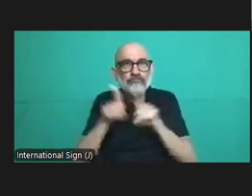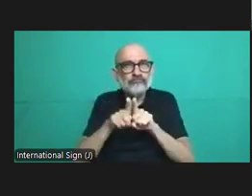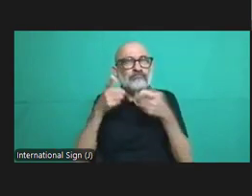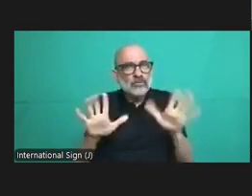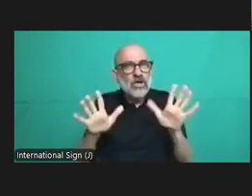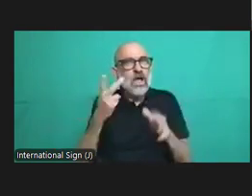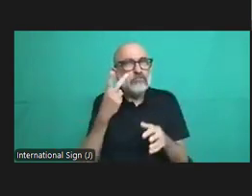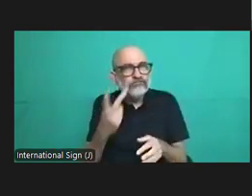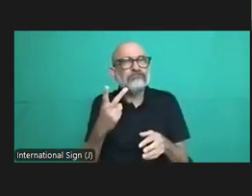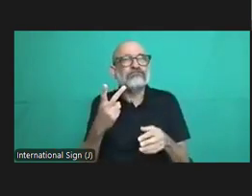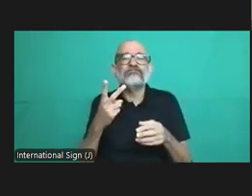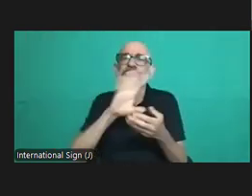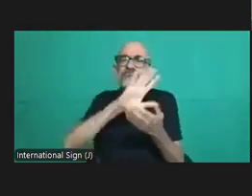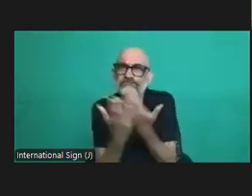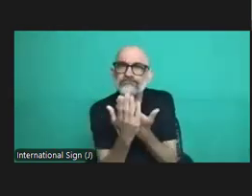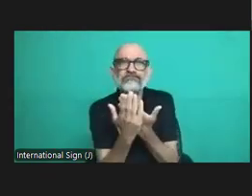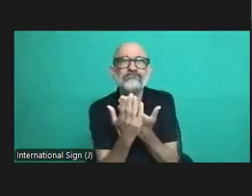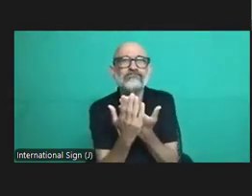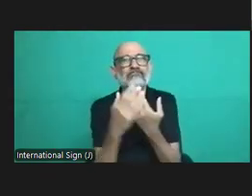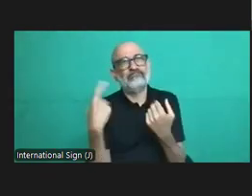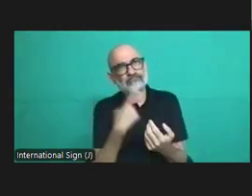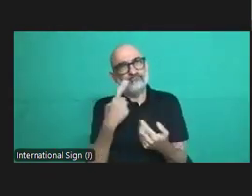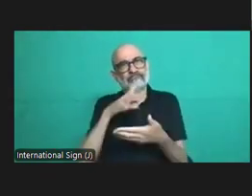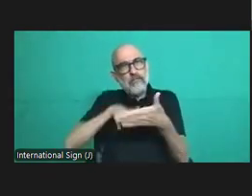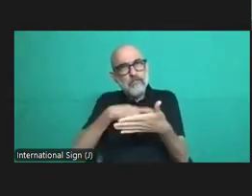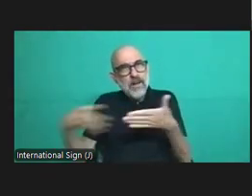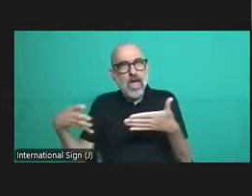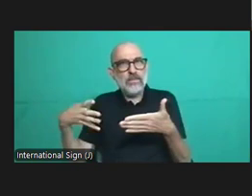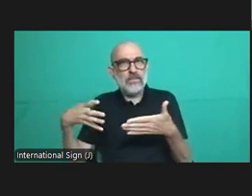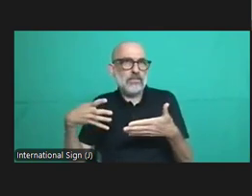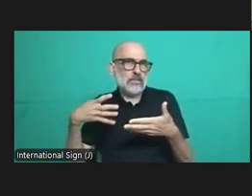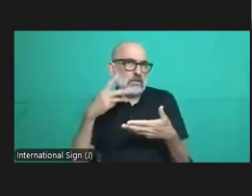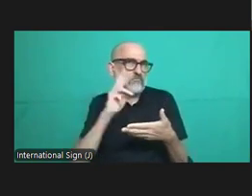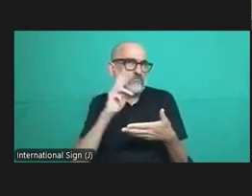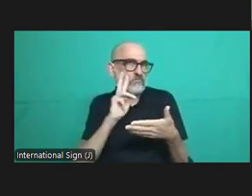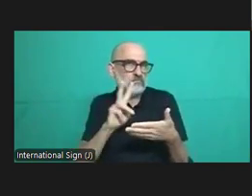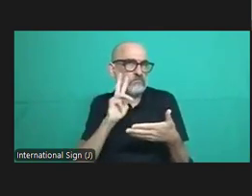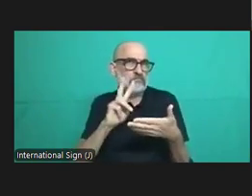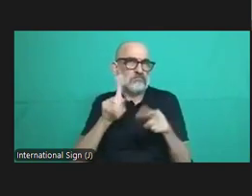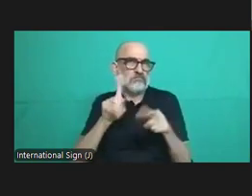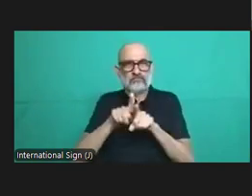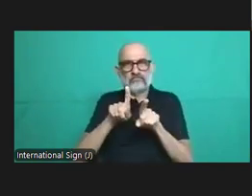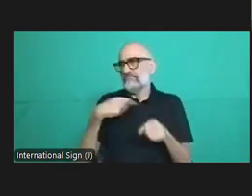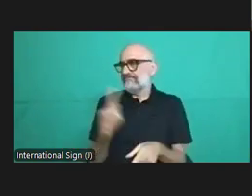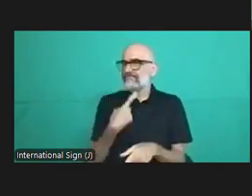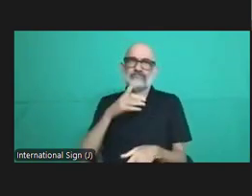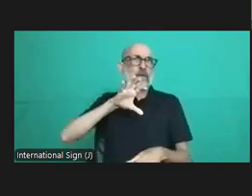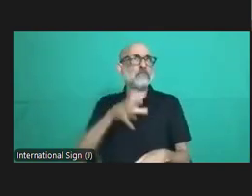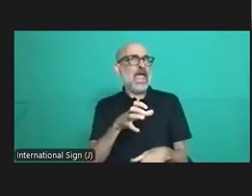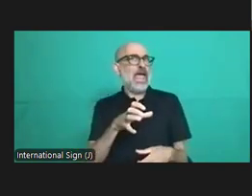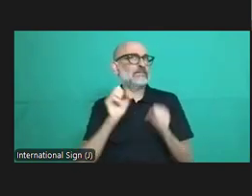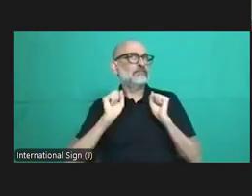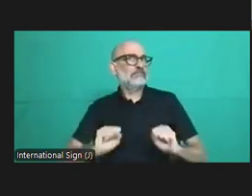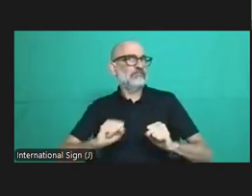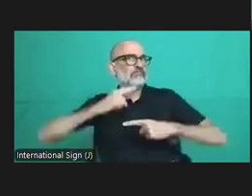country to move in the direction of implementing and addressing those gaps identified there. What I could say is